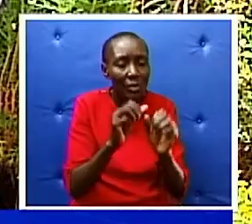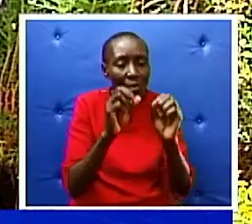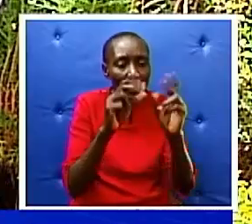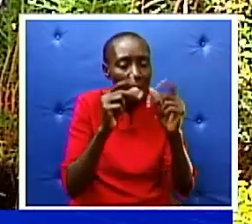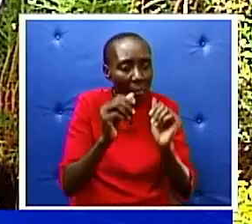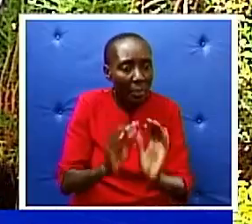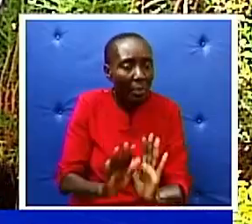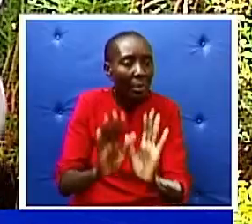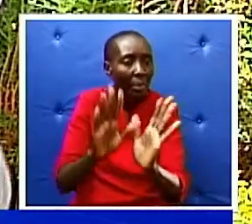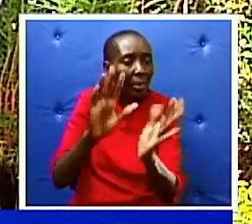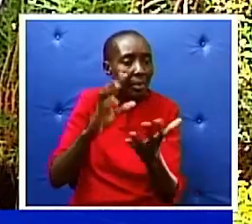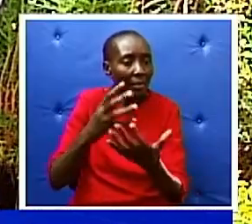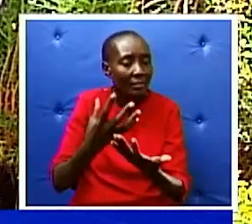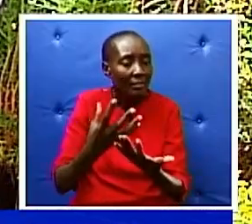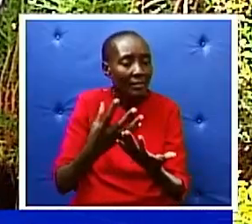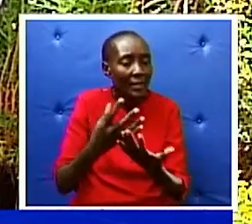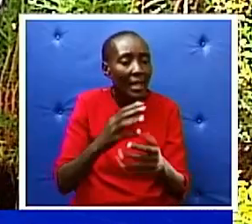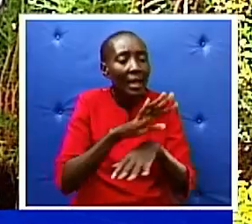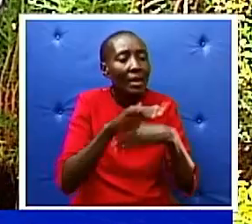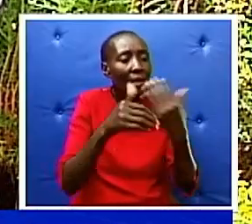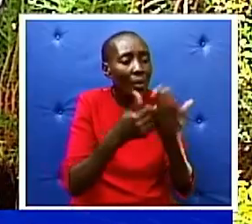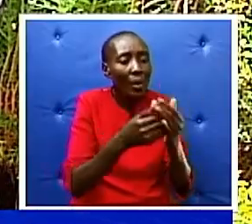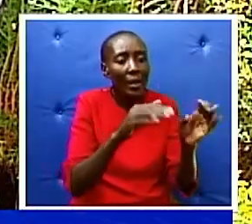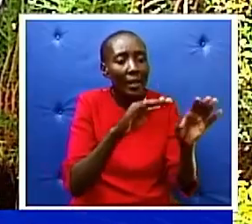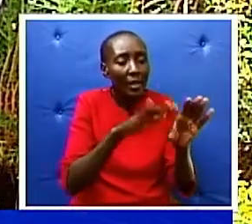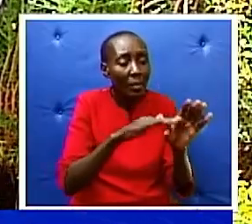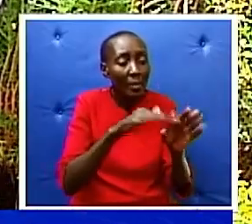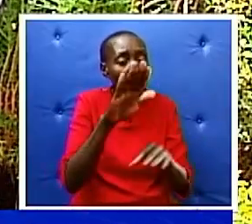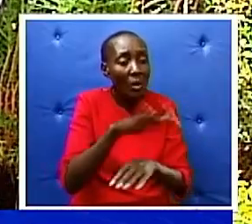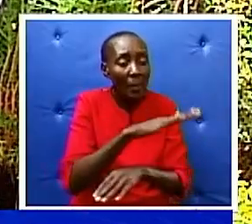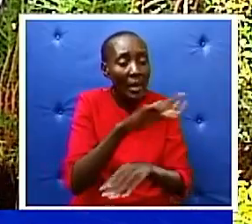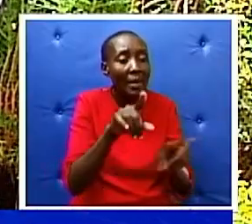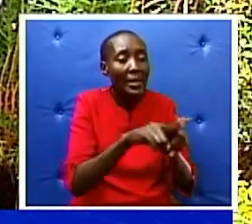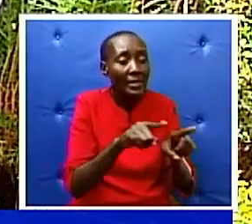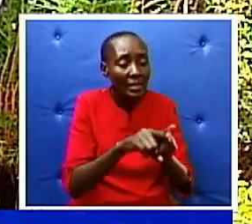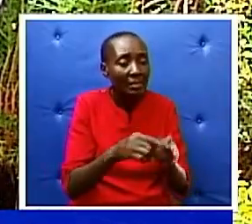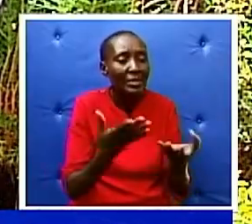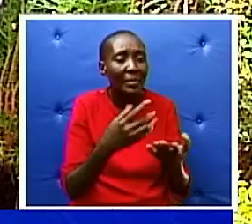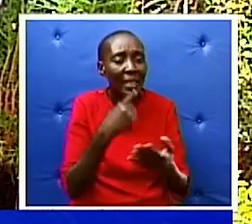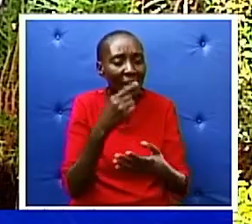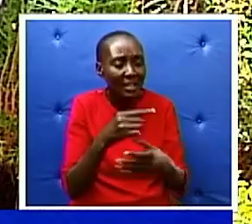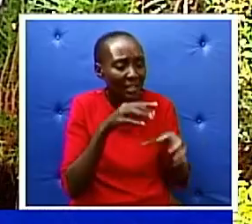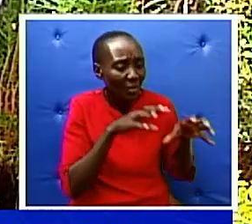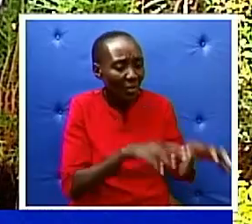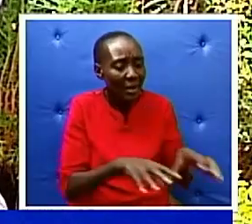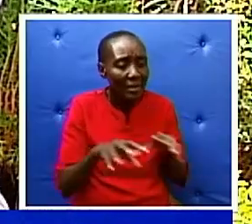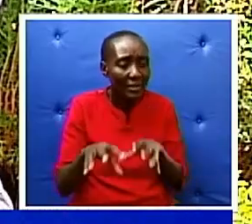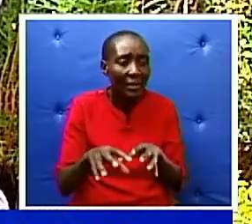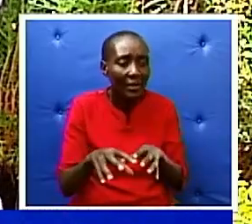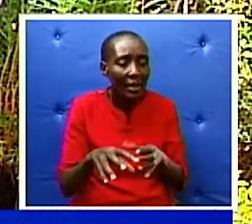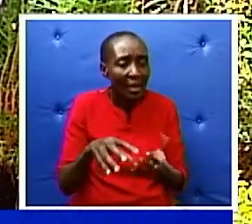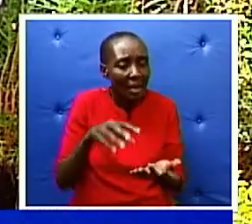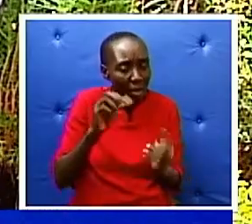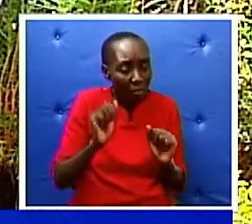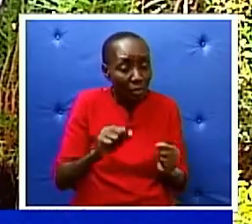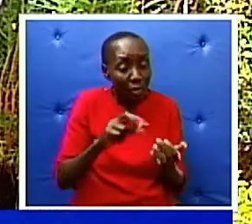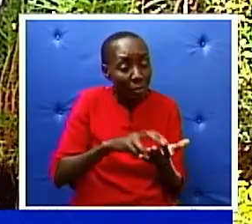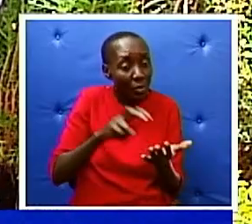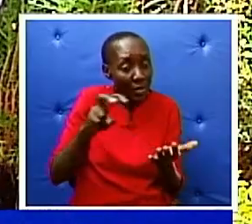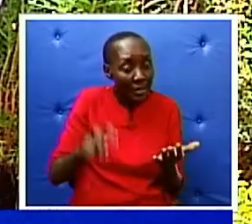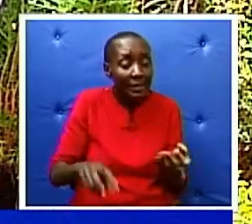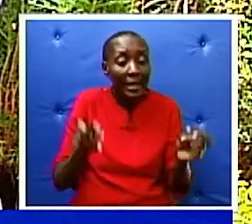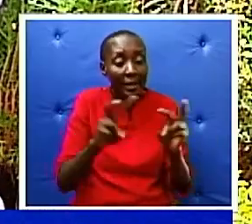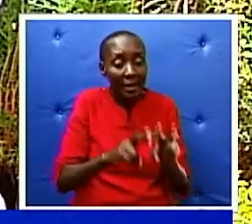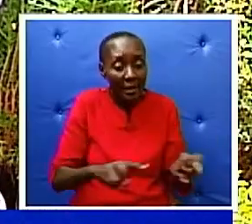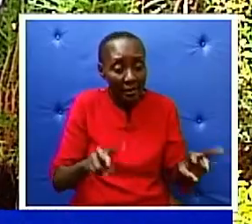MPs that are claiming to be frustrated from the party, let them resign from the party and seek the seat with their new